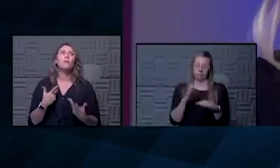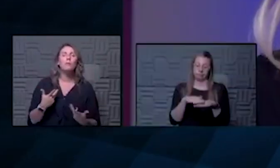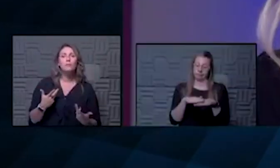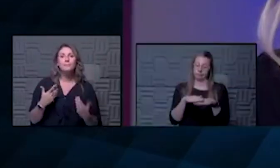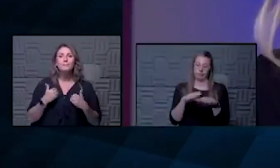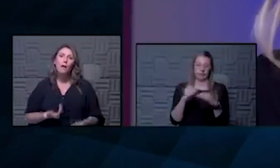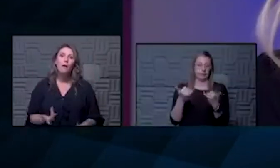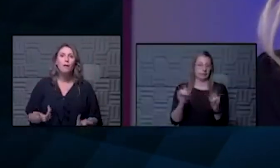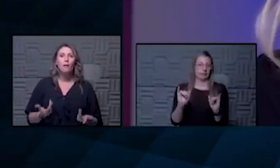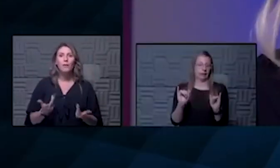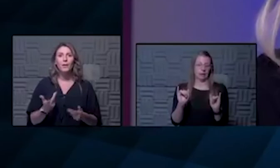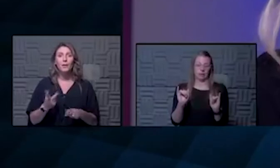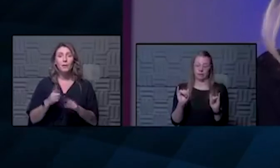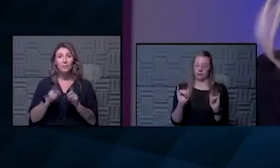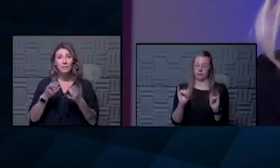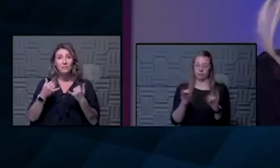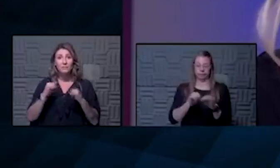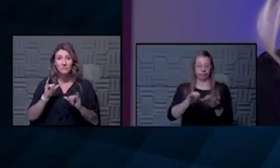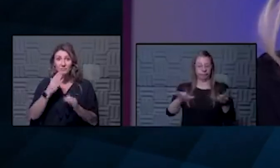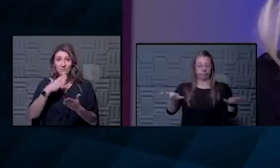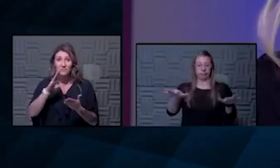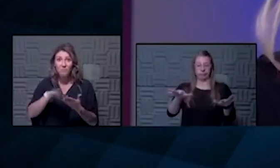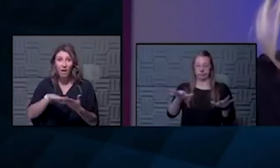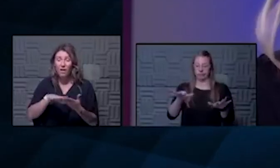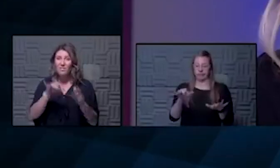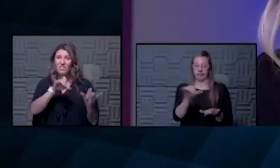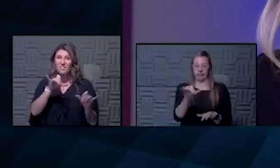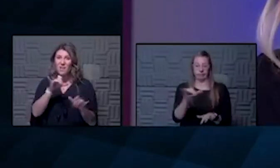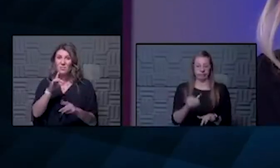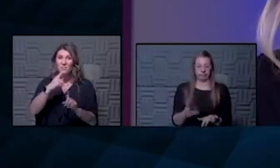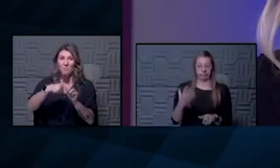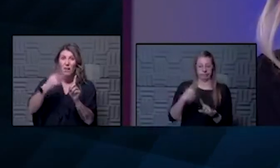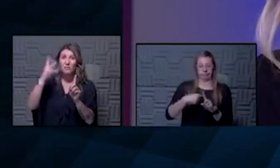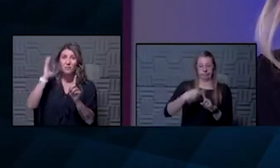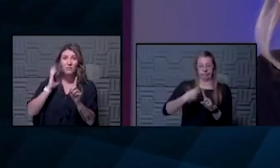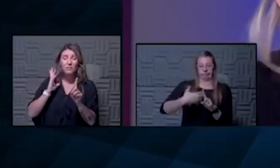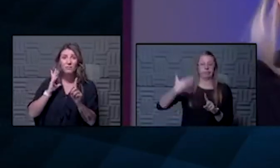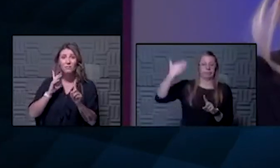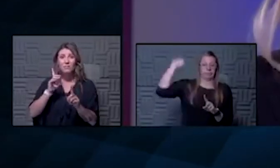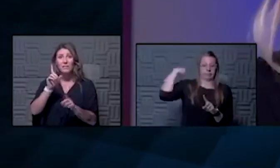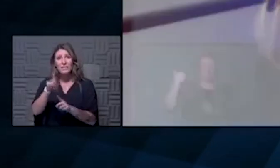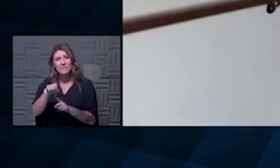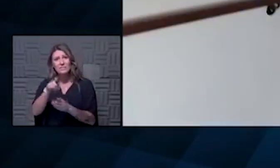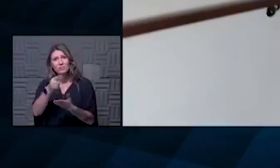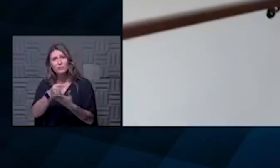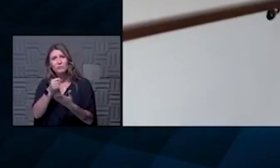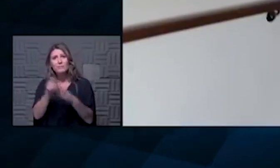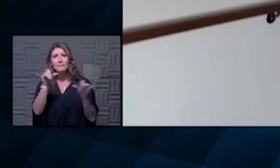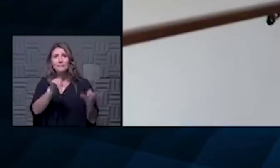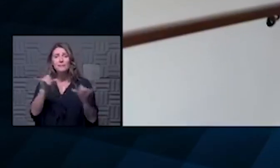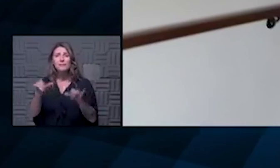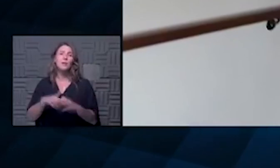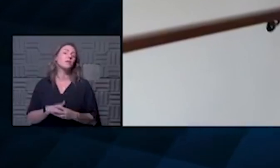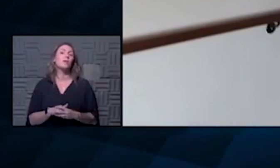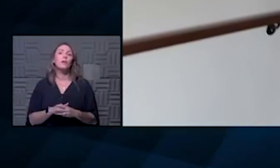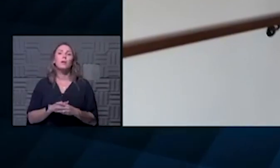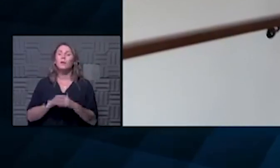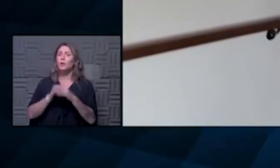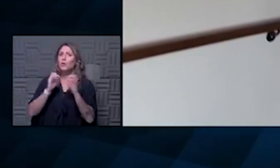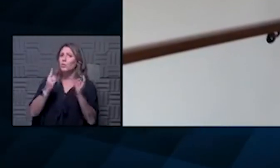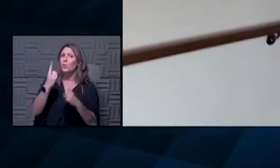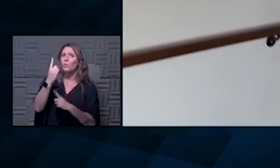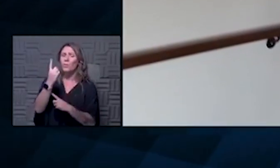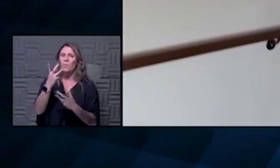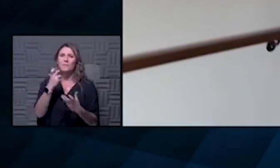still just as bad as it was months ago it needs to be treated as such no one wants to see their